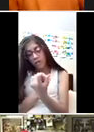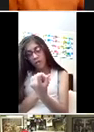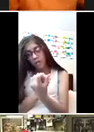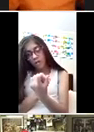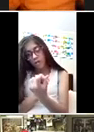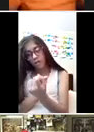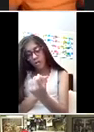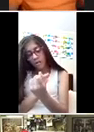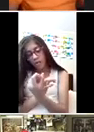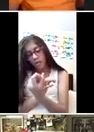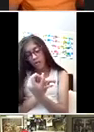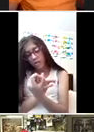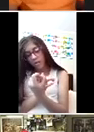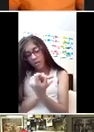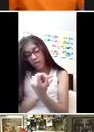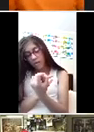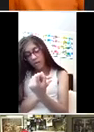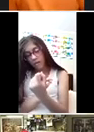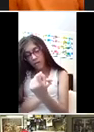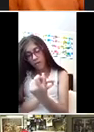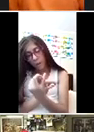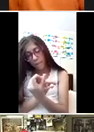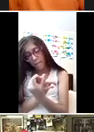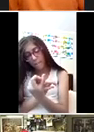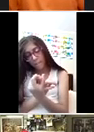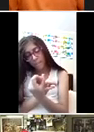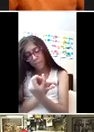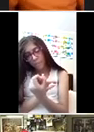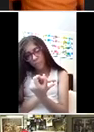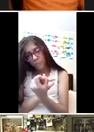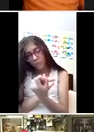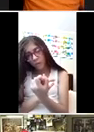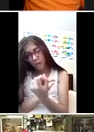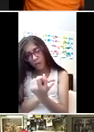Planted in good soil. Let me show you one other.